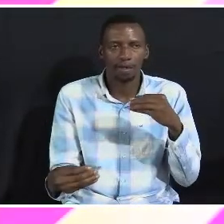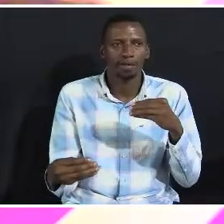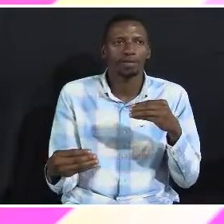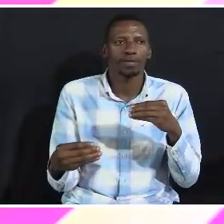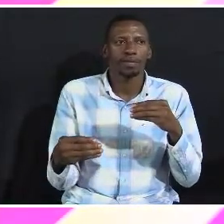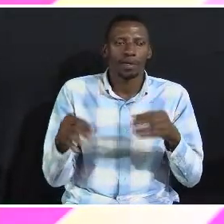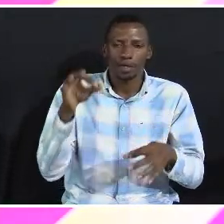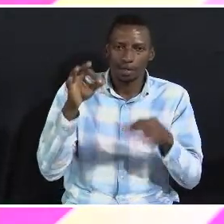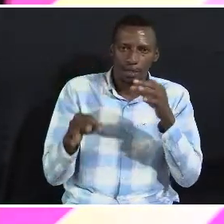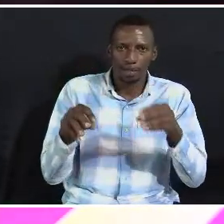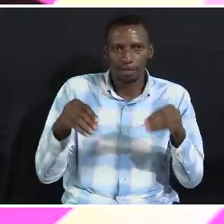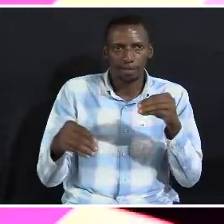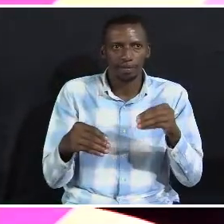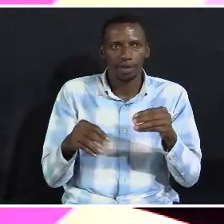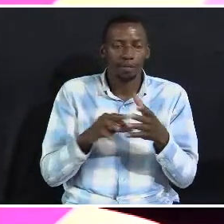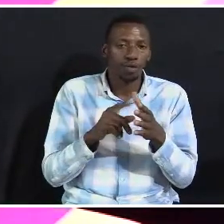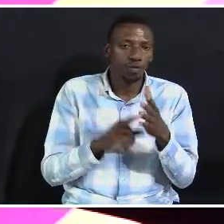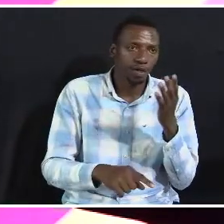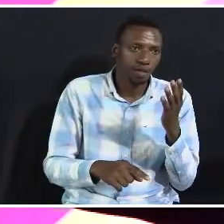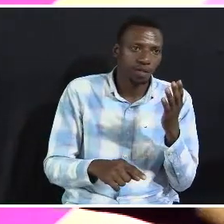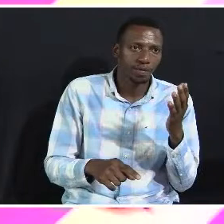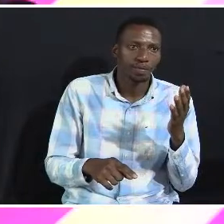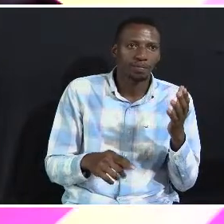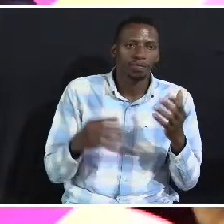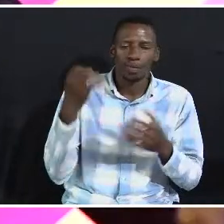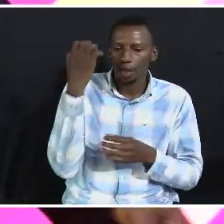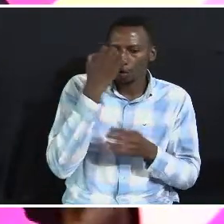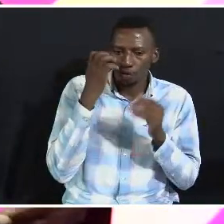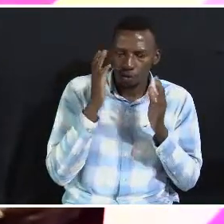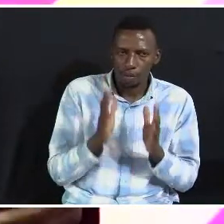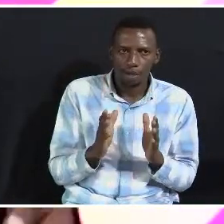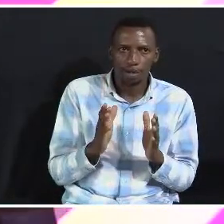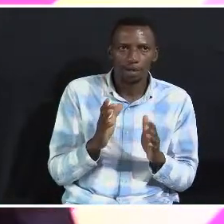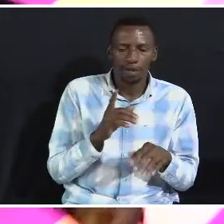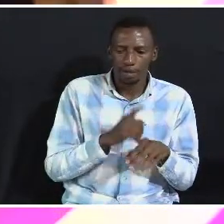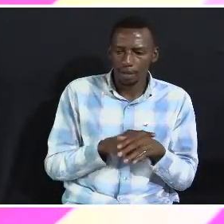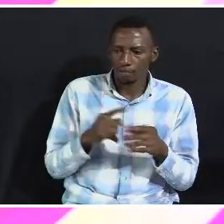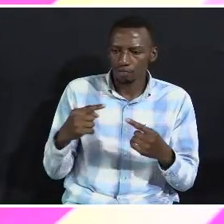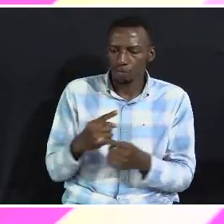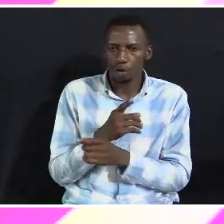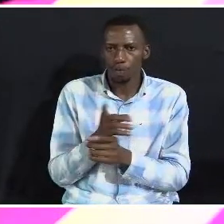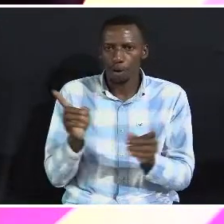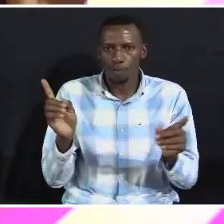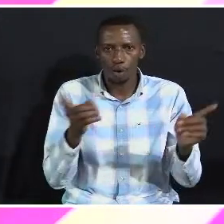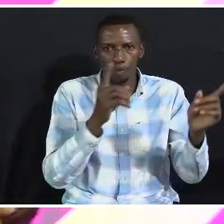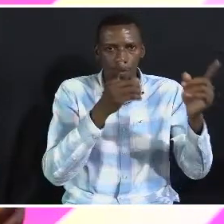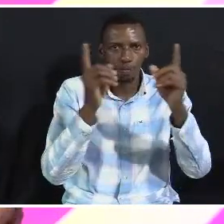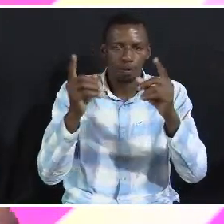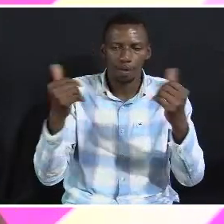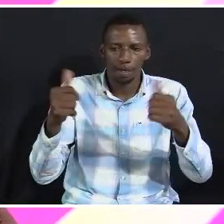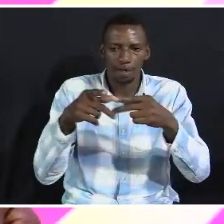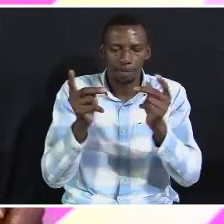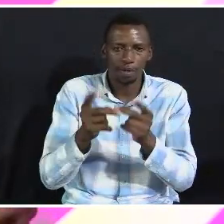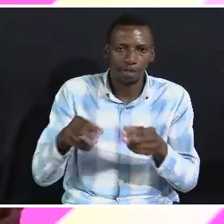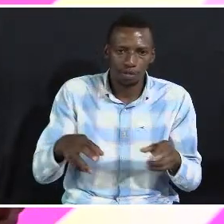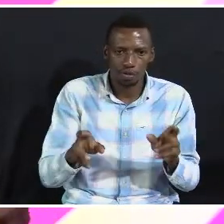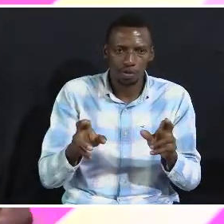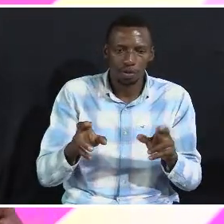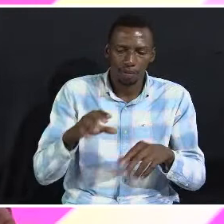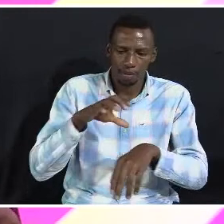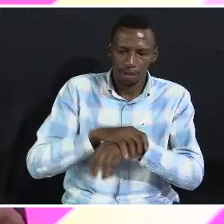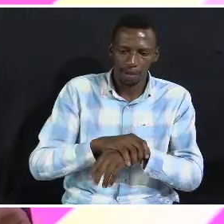the colonials, are the people who had cars. So when they were passing anywhere along the road and finding an African with